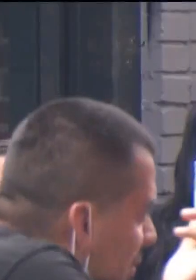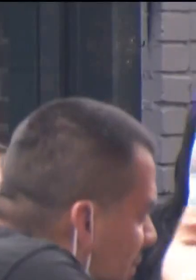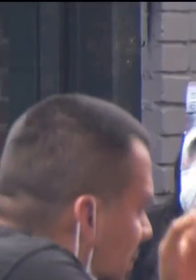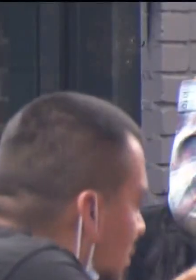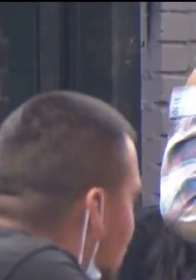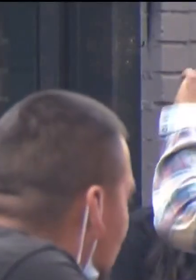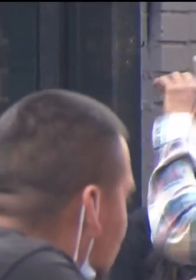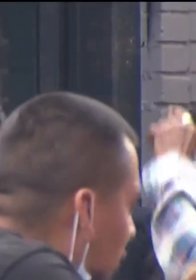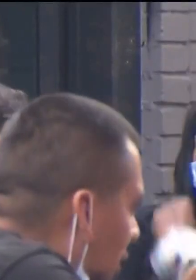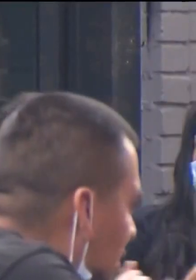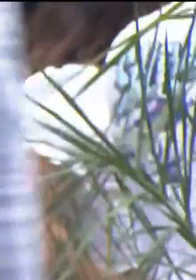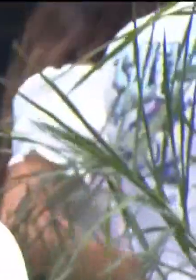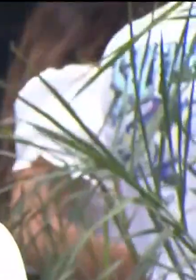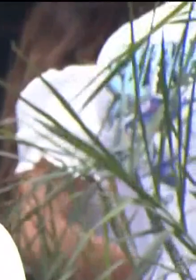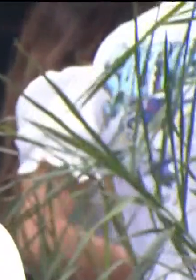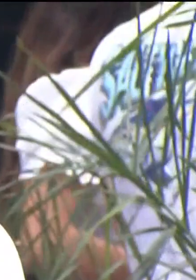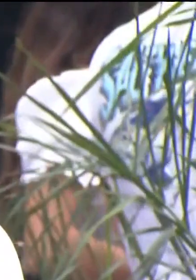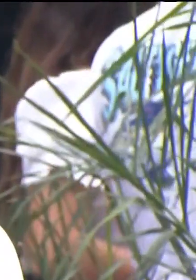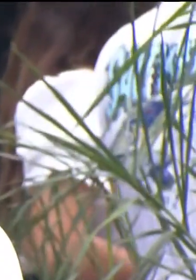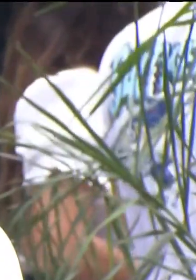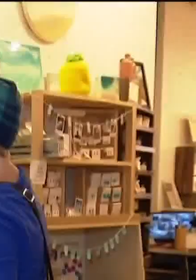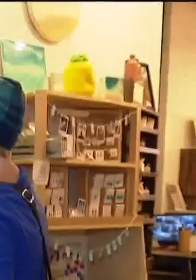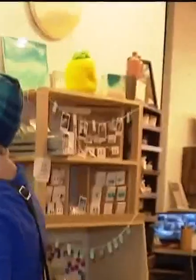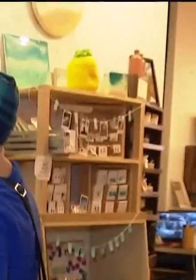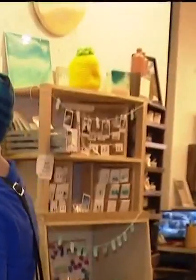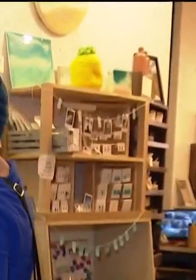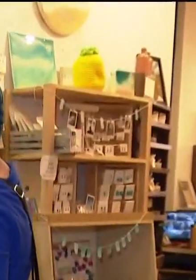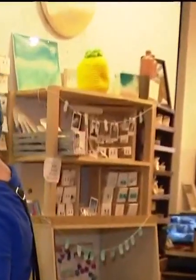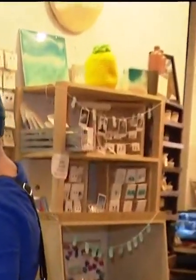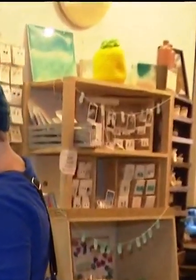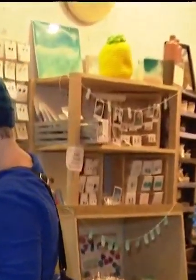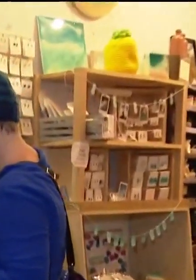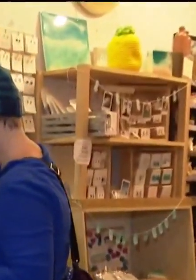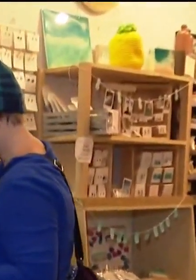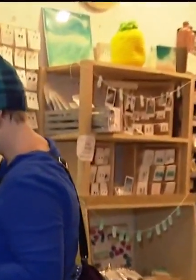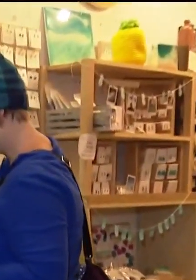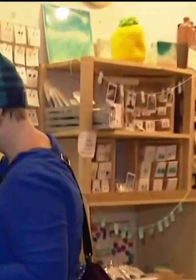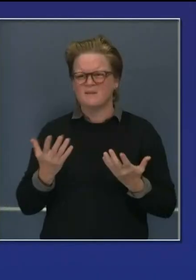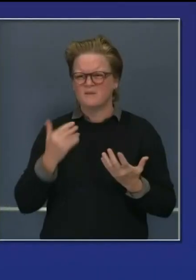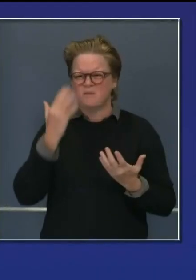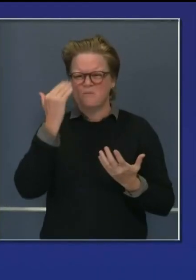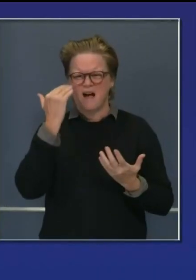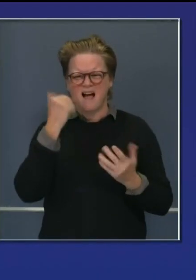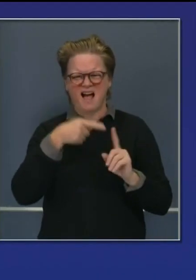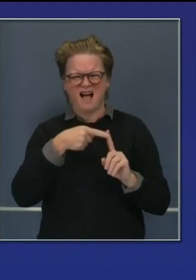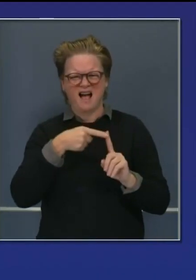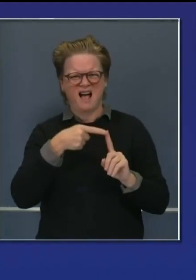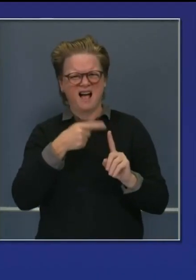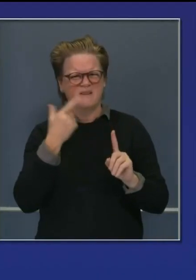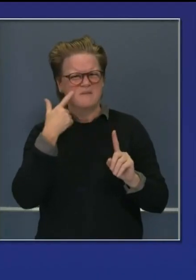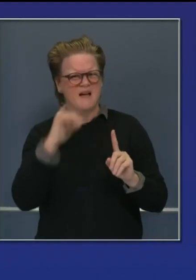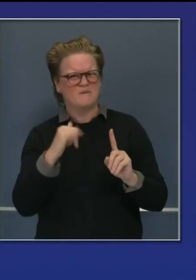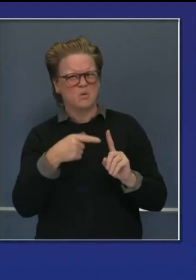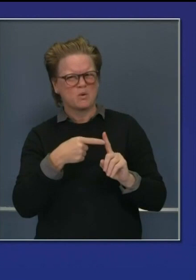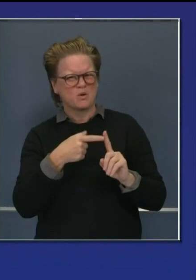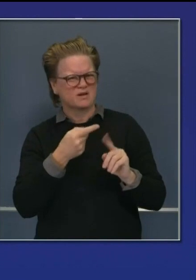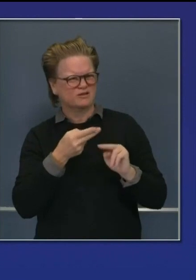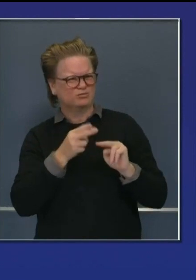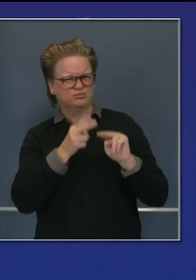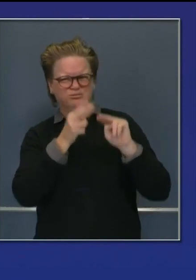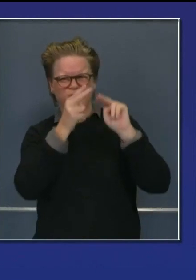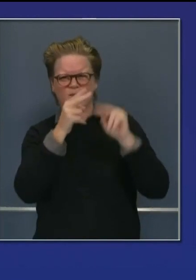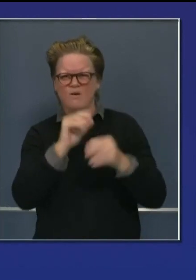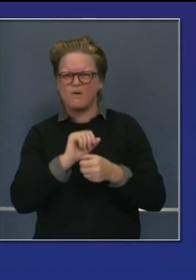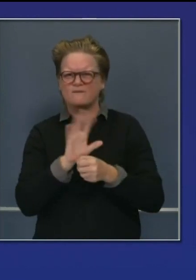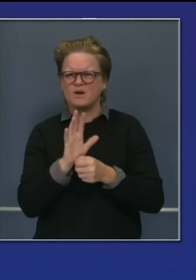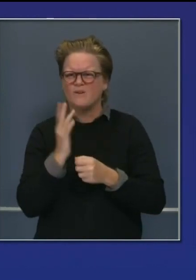would push businesses outside or limit capacity in an effort to curb the spread of coronavirus. People are letting their guard down. They're taking their